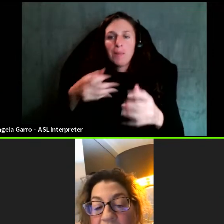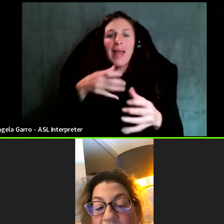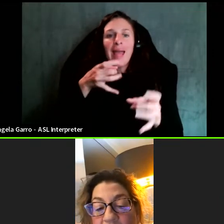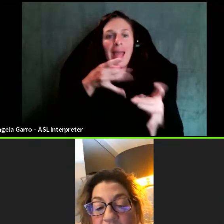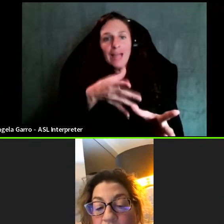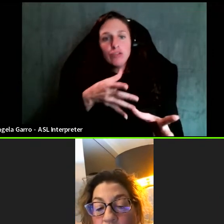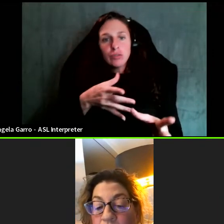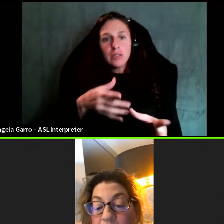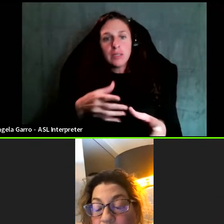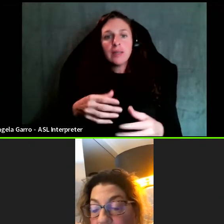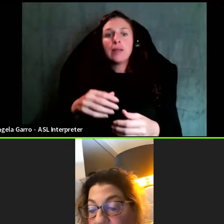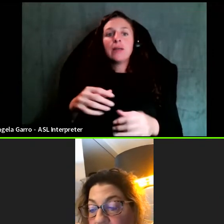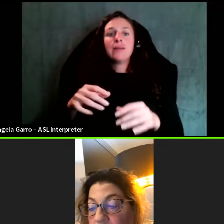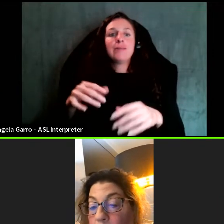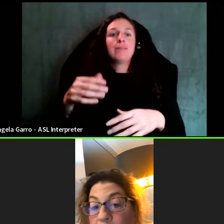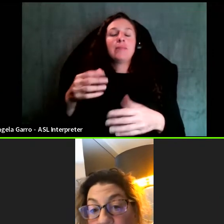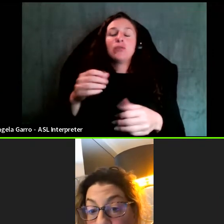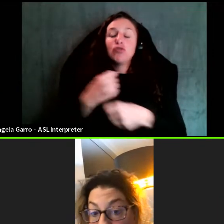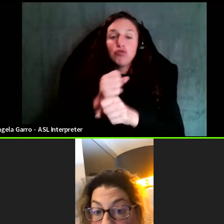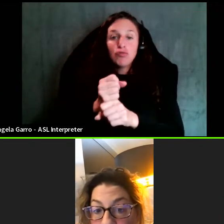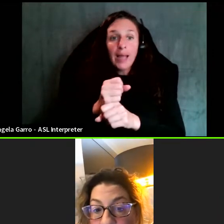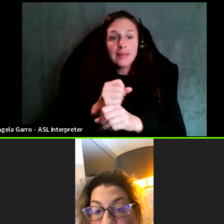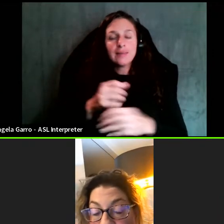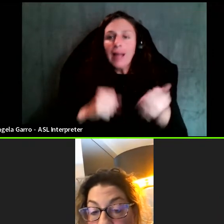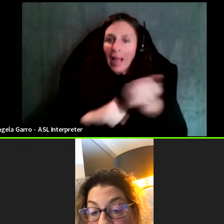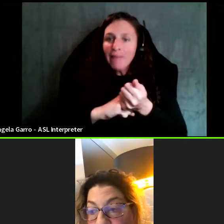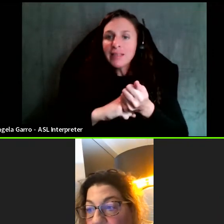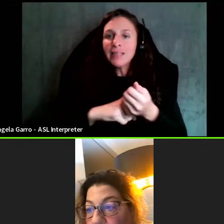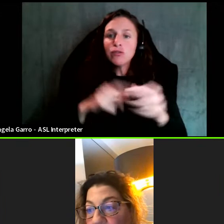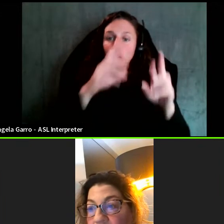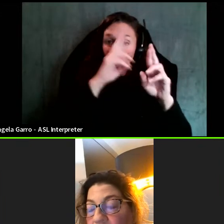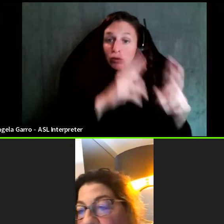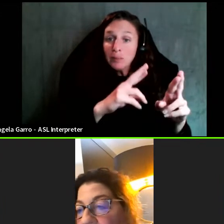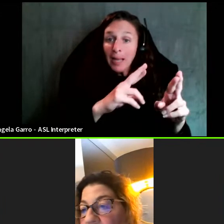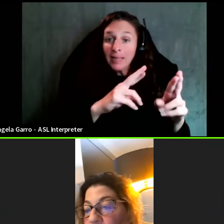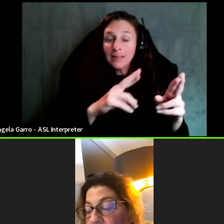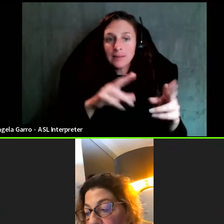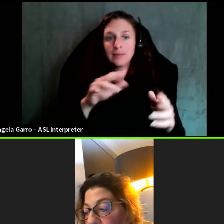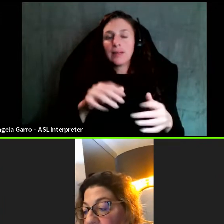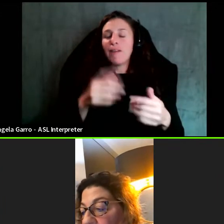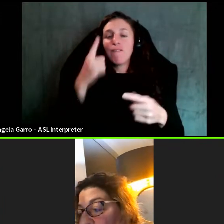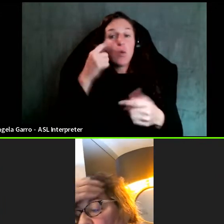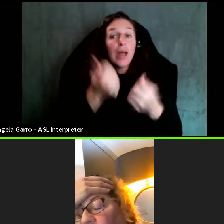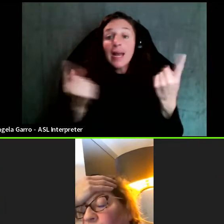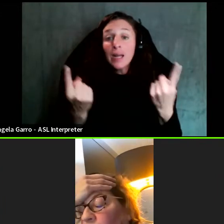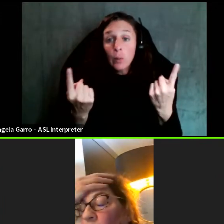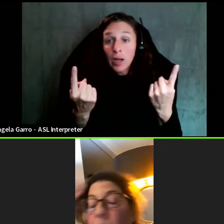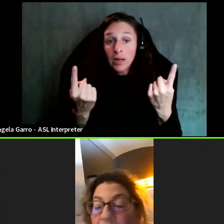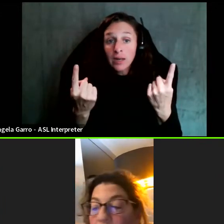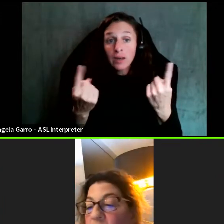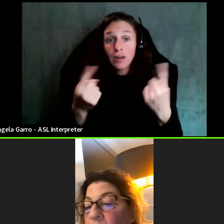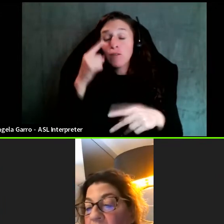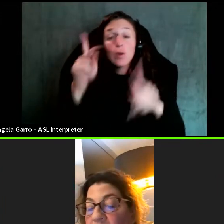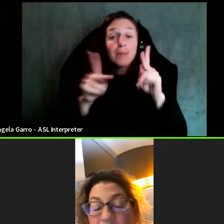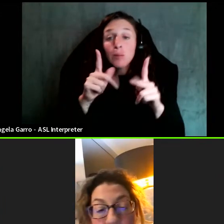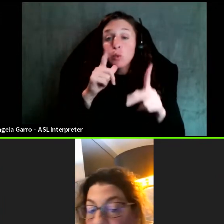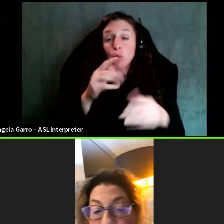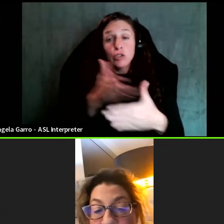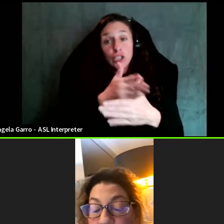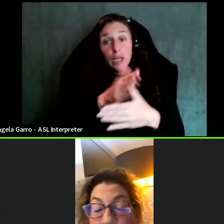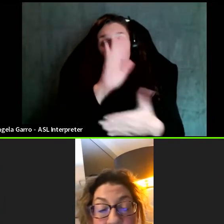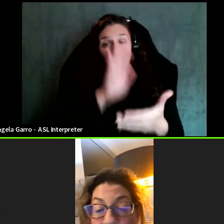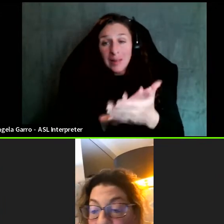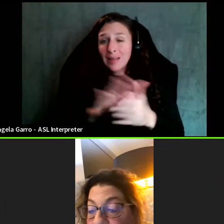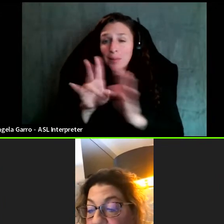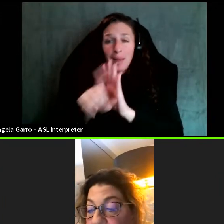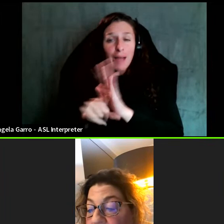that advocates for respect, period. Respect for anybody, for people who share your beliefs, backgrounds,